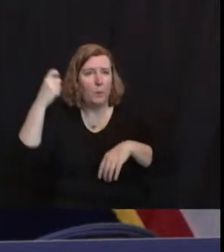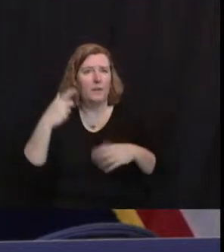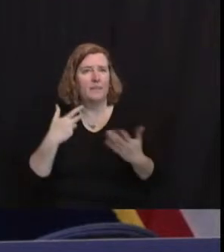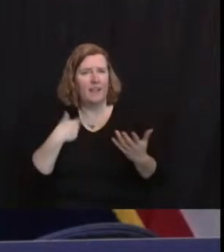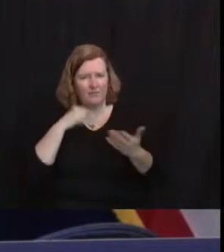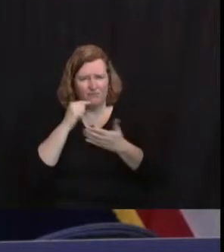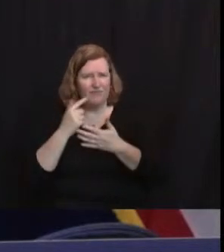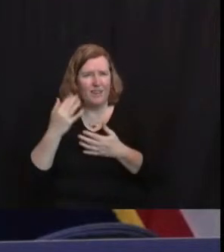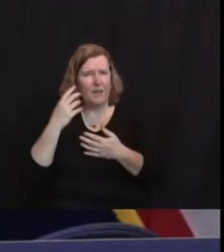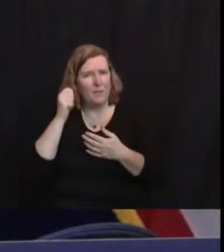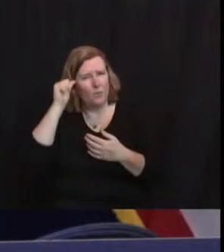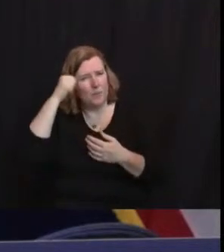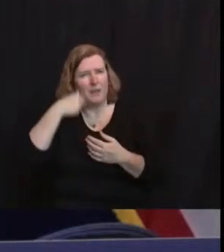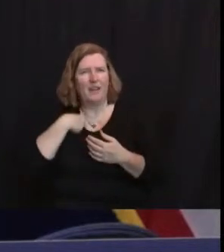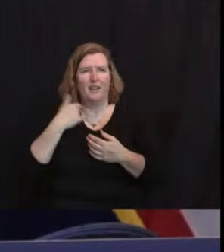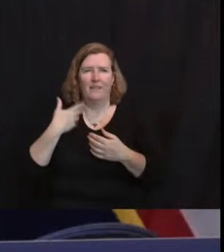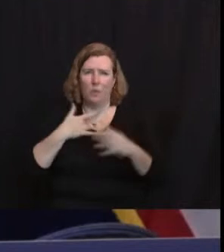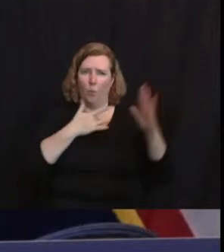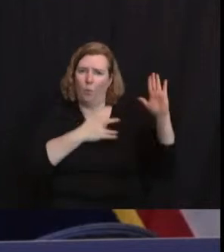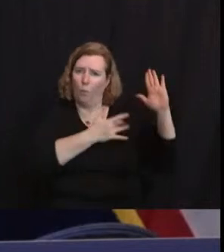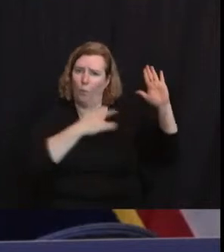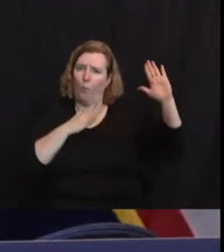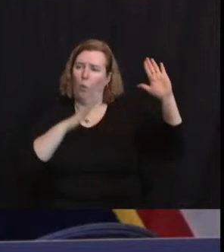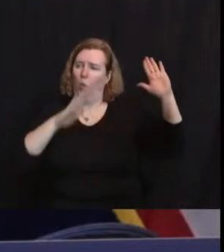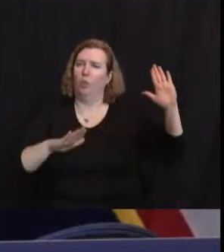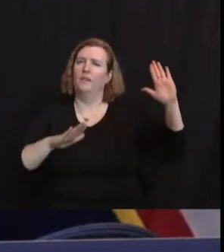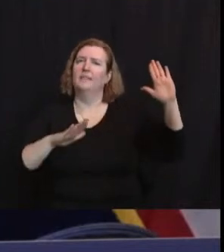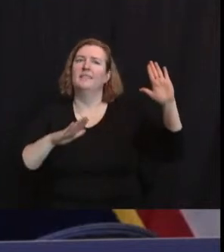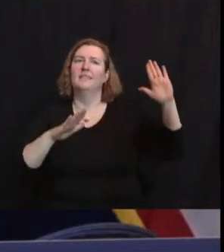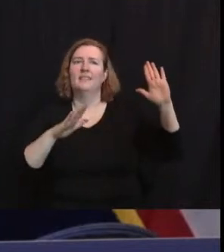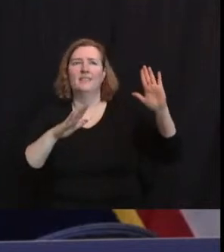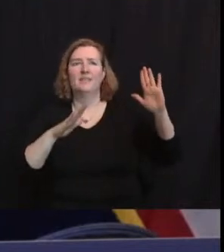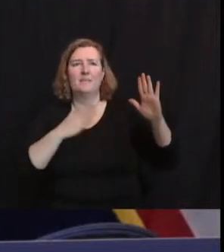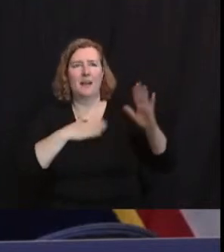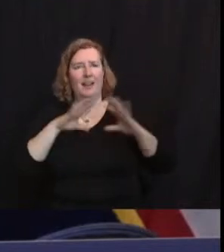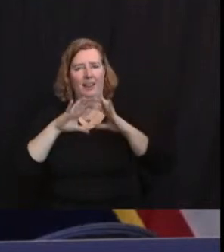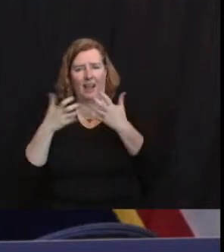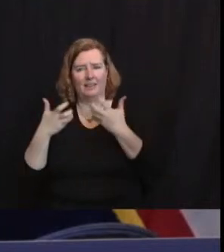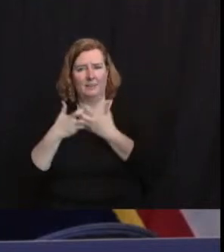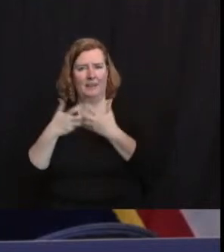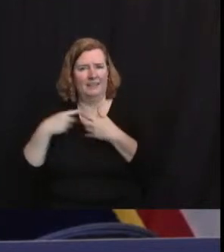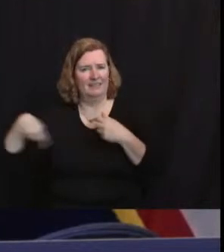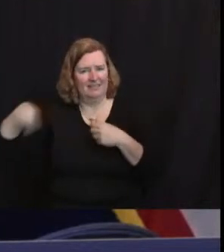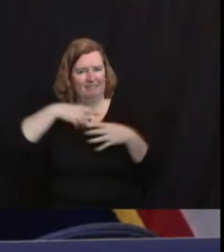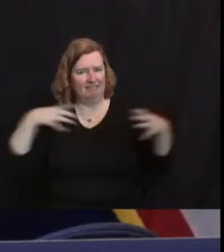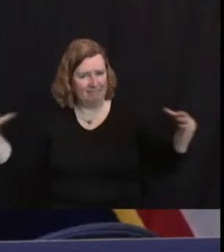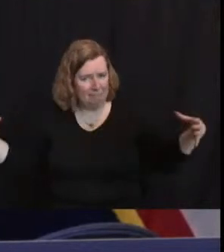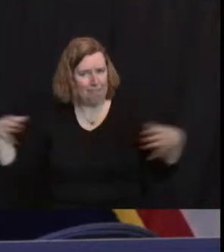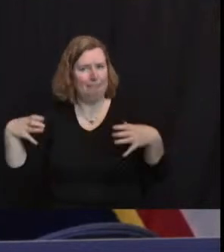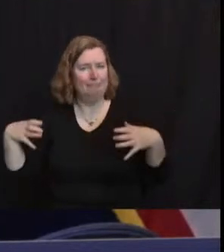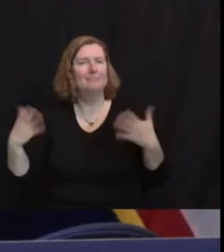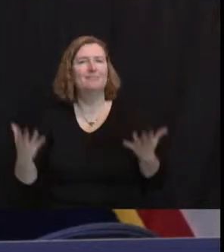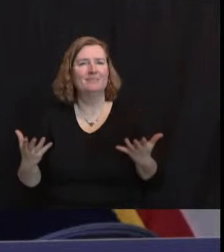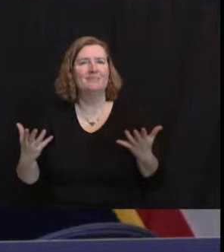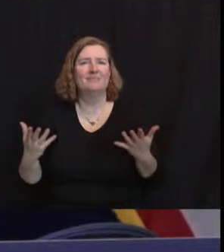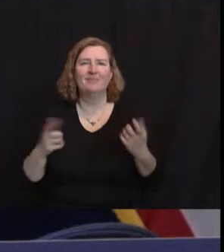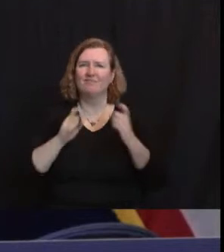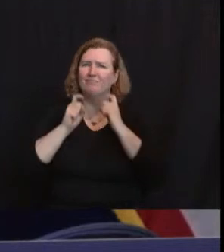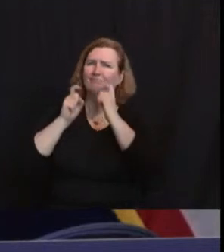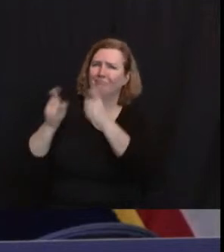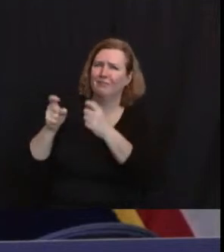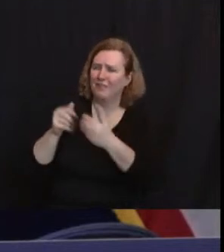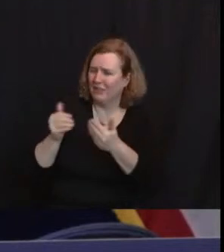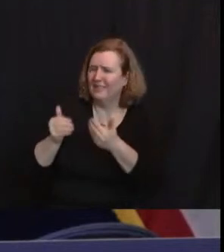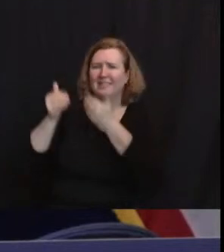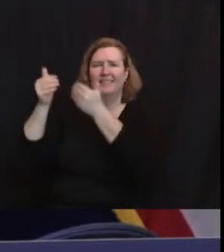94 classmates, but here we are, hoping to pass on that baton of service to those throughout New